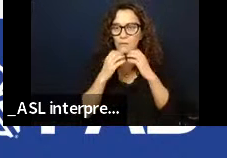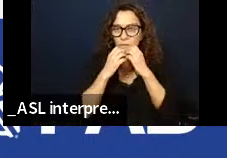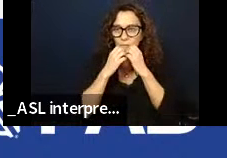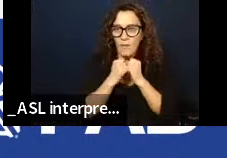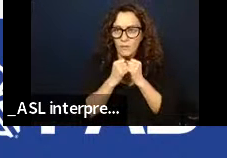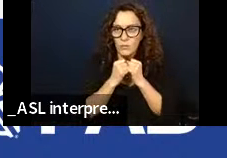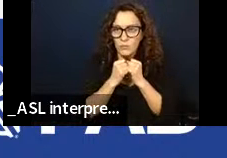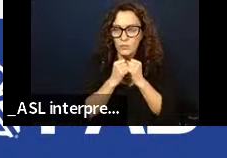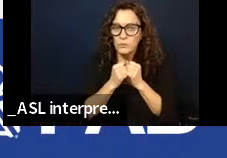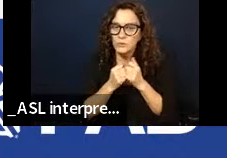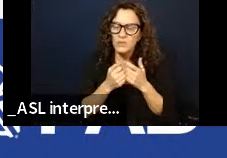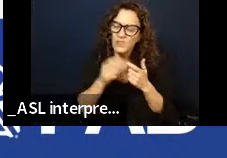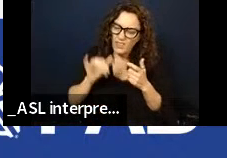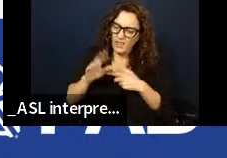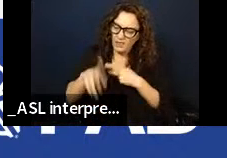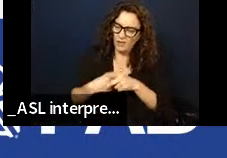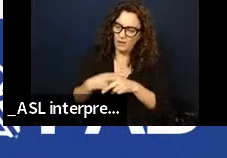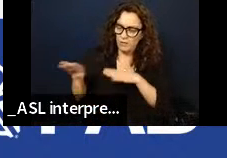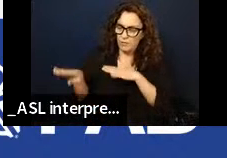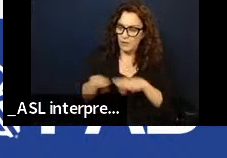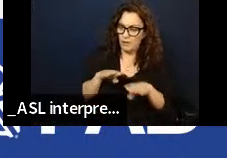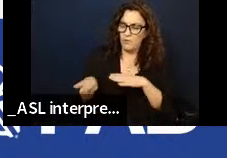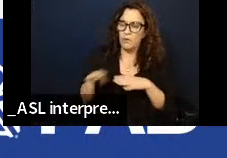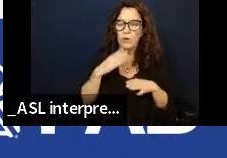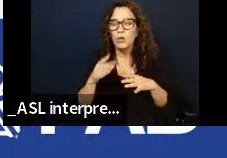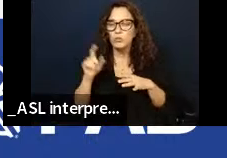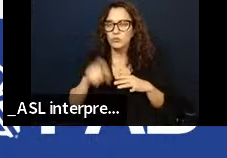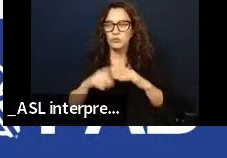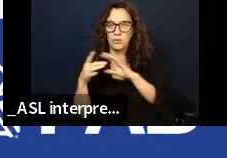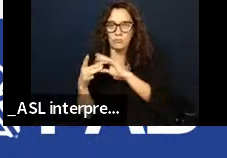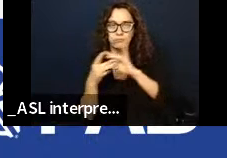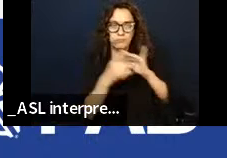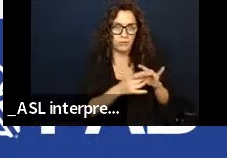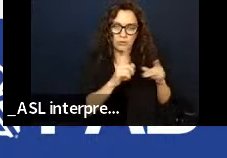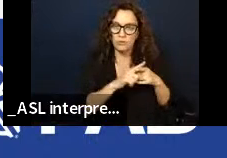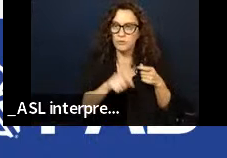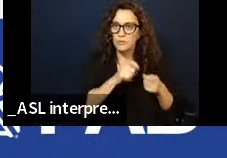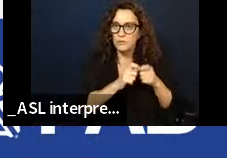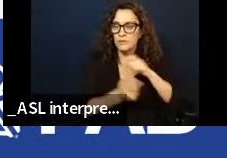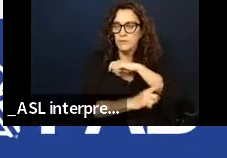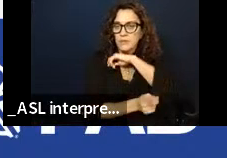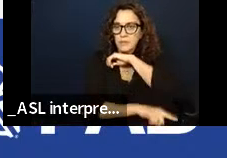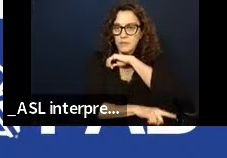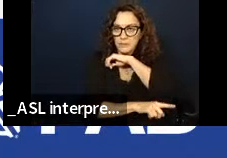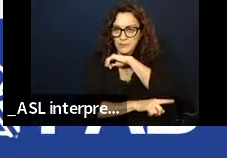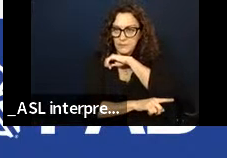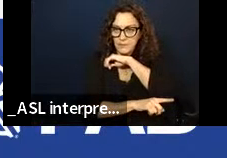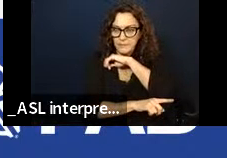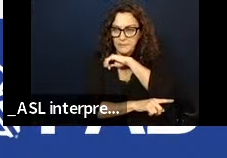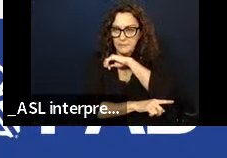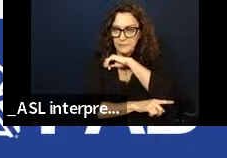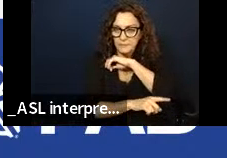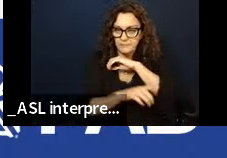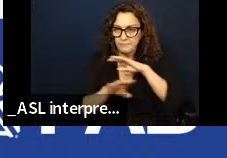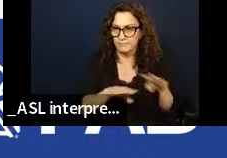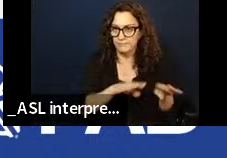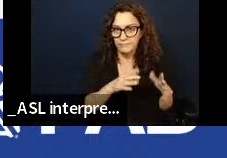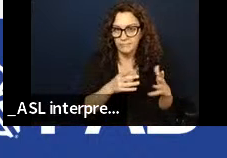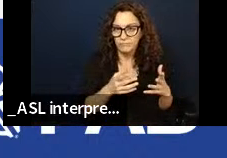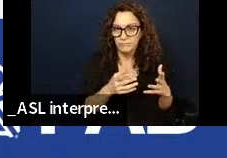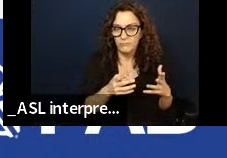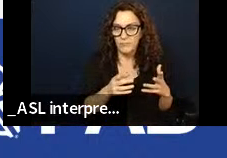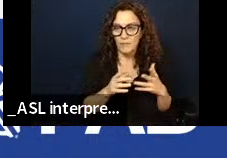for misconduct in Rochester for RPD. It can express those values. If we think discipline needs to